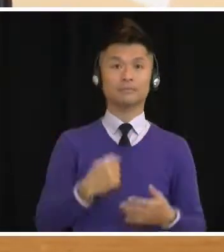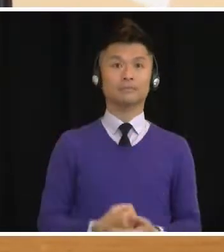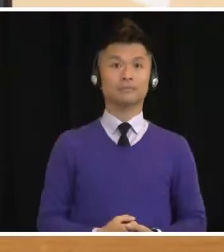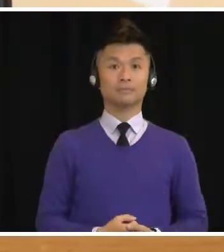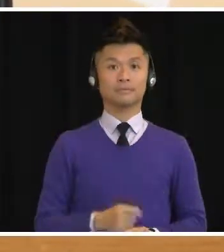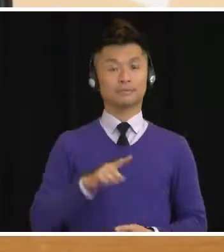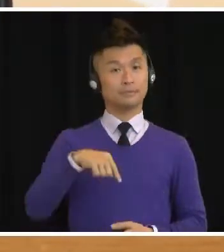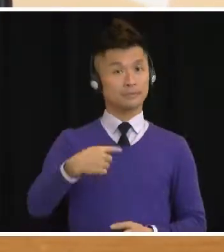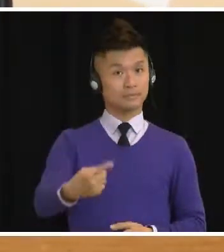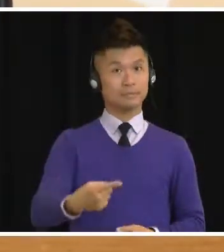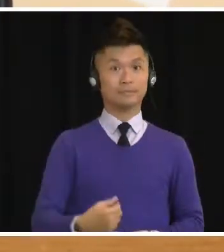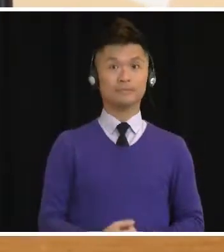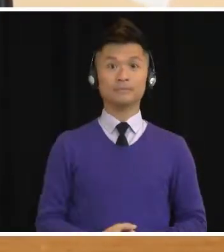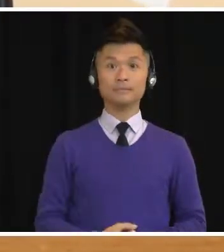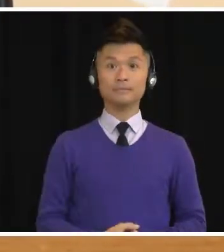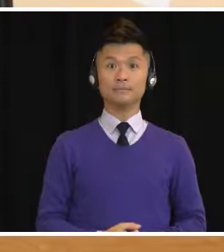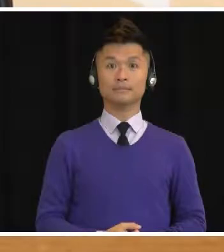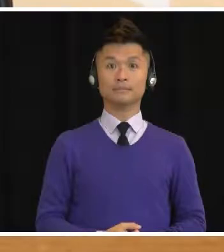his views.